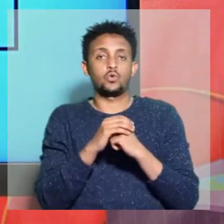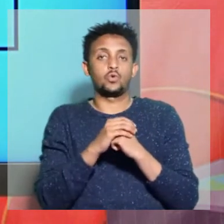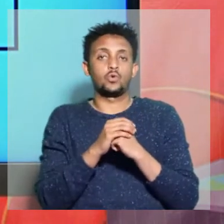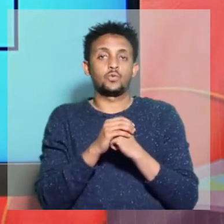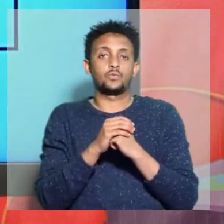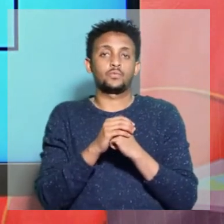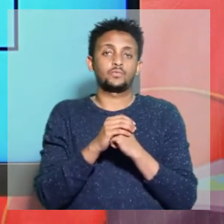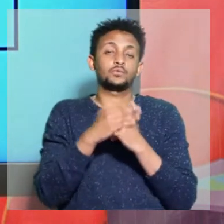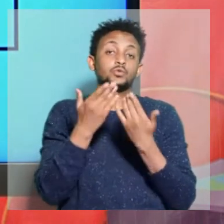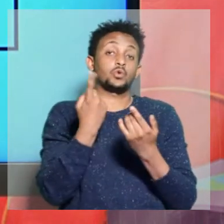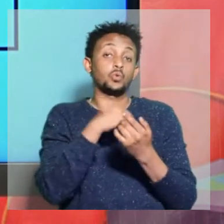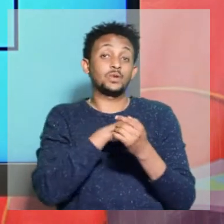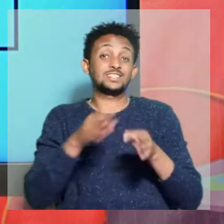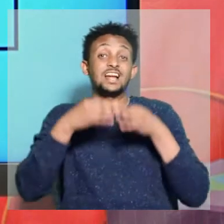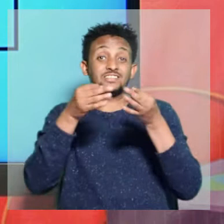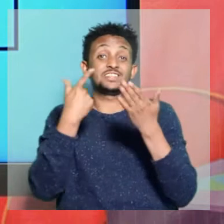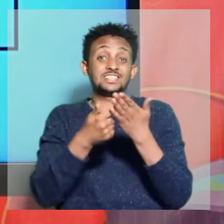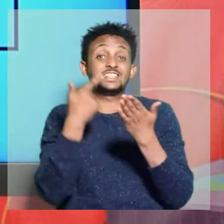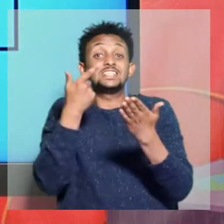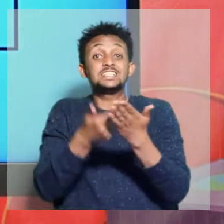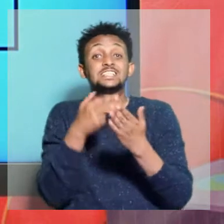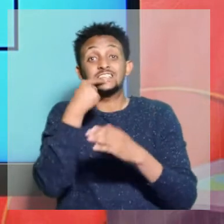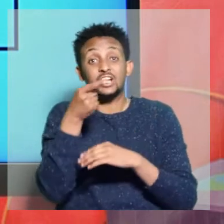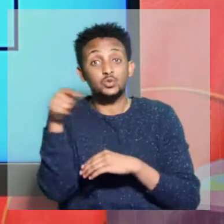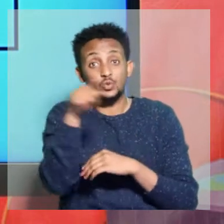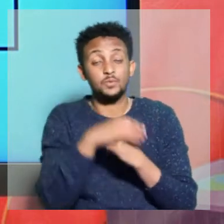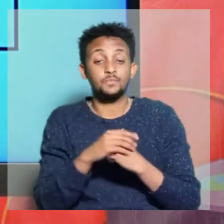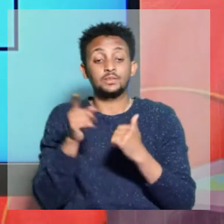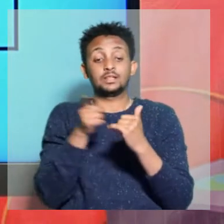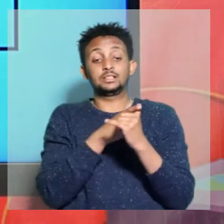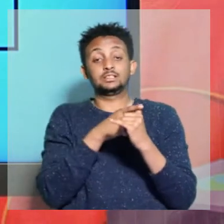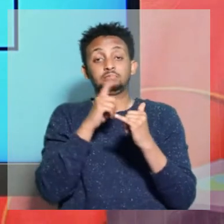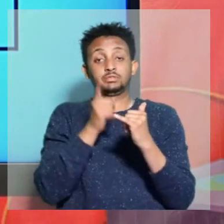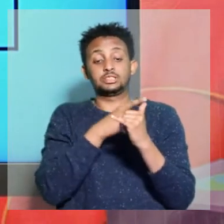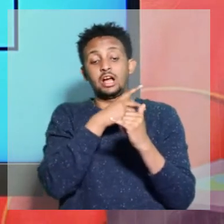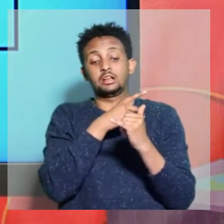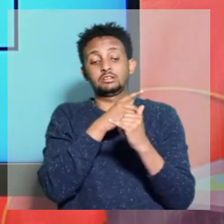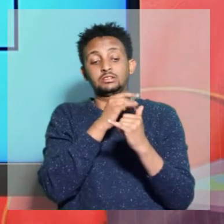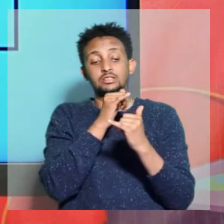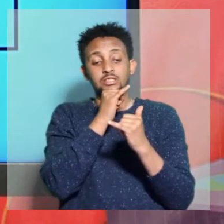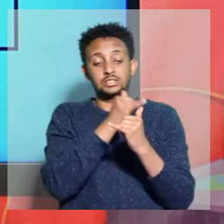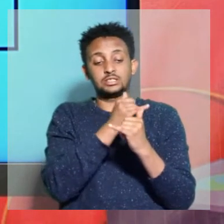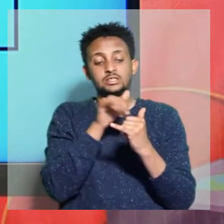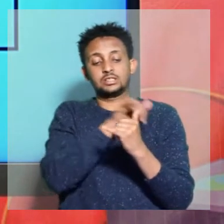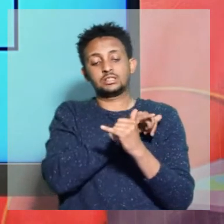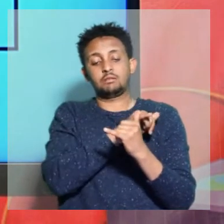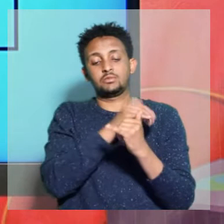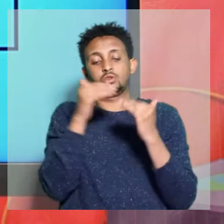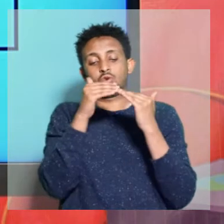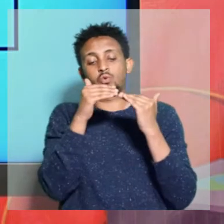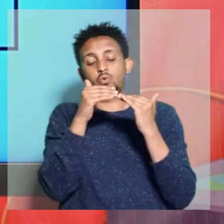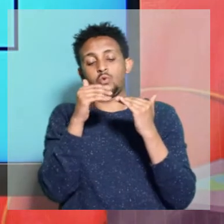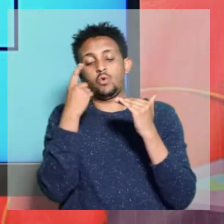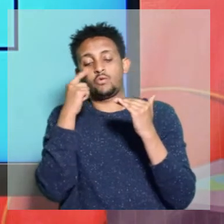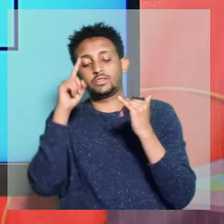0. So if we transfer this, this tells you that the initial momentum is the same as or equals to that